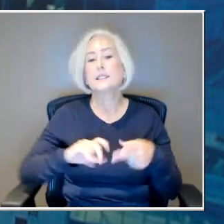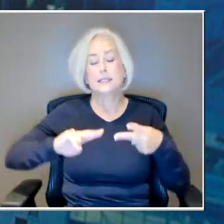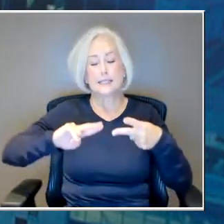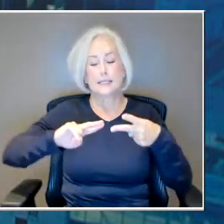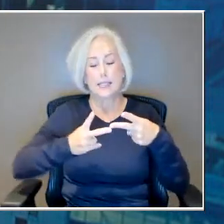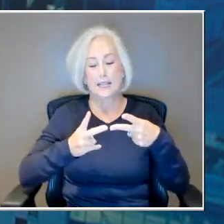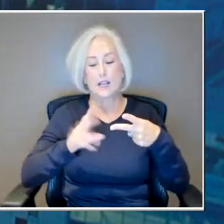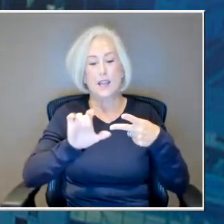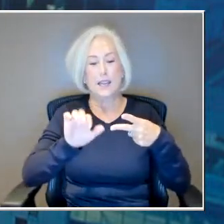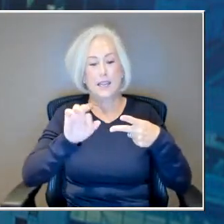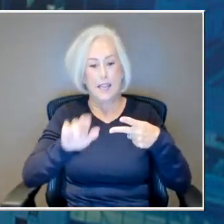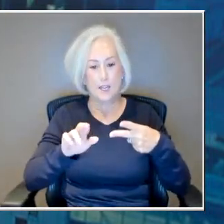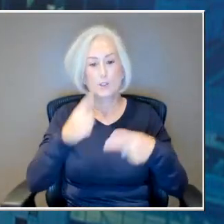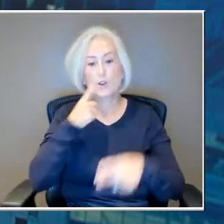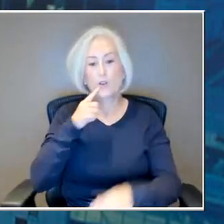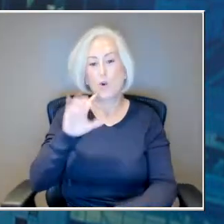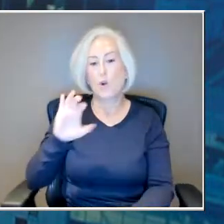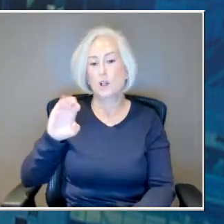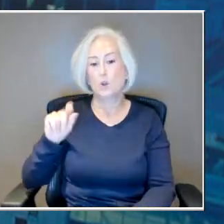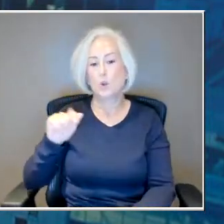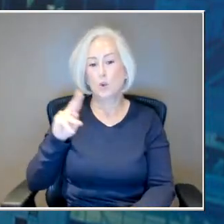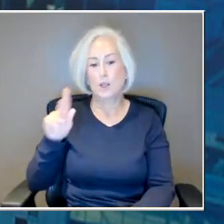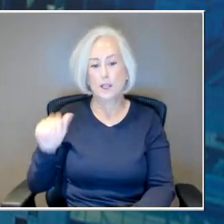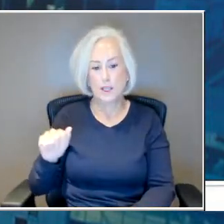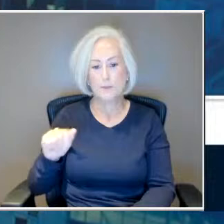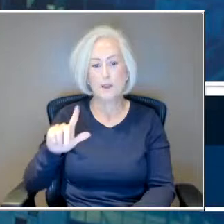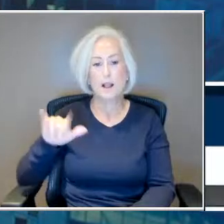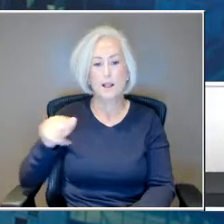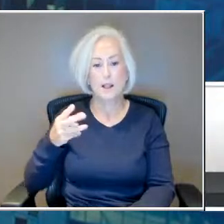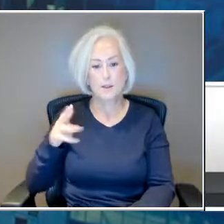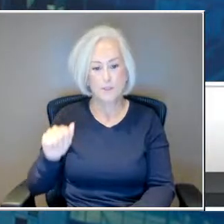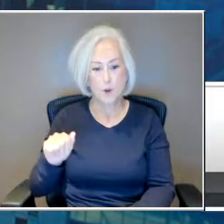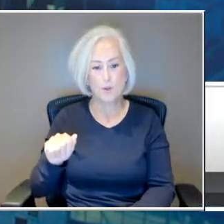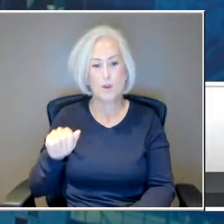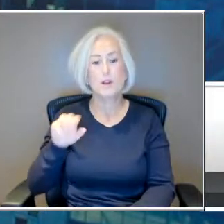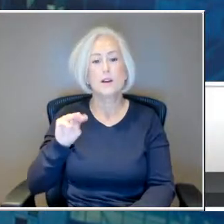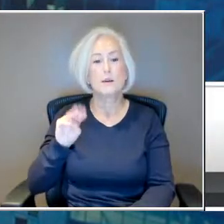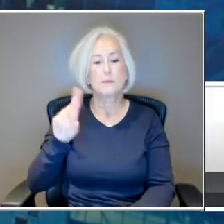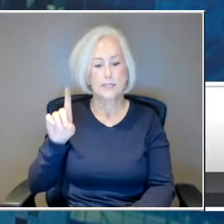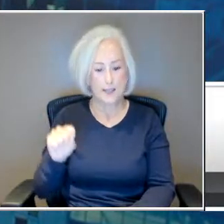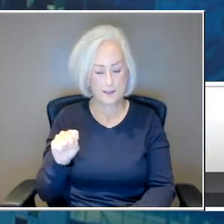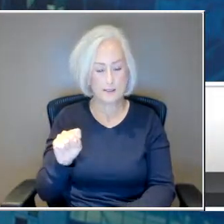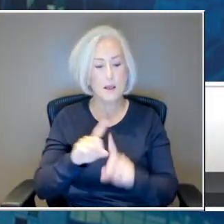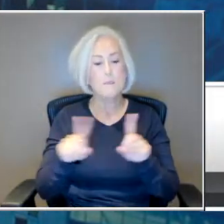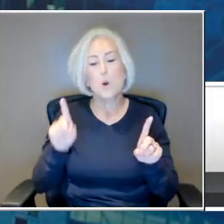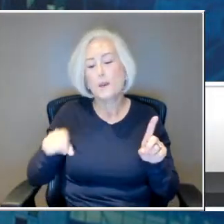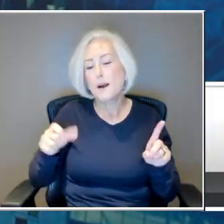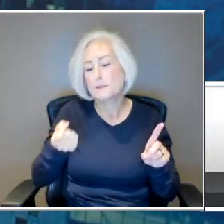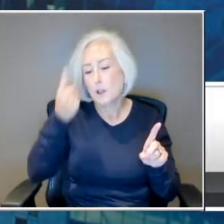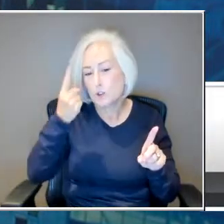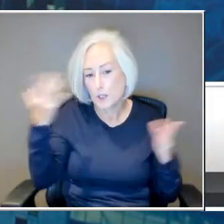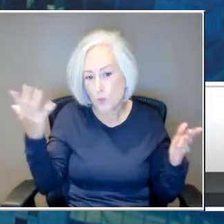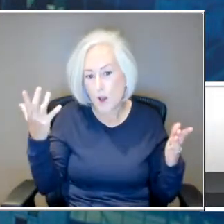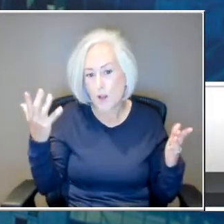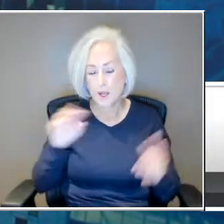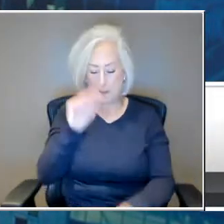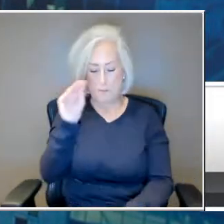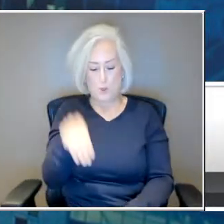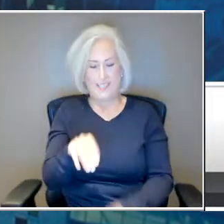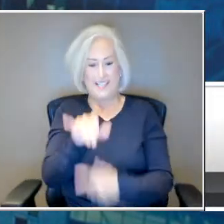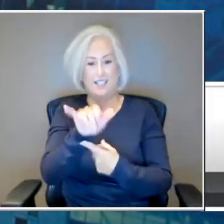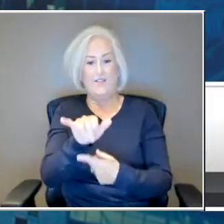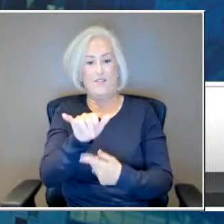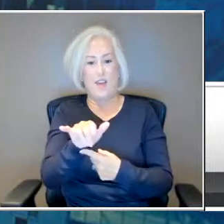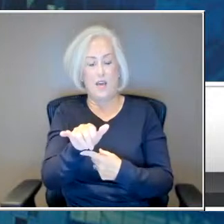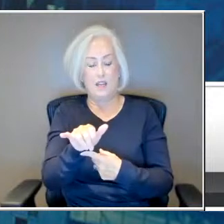leukemias, and other types of cancer like MDS for myeloma. But we have to understand a couple things. What is the rate of that? Percentage of